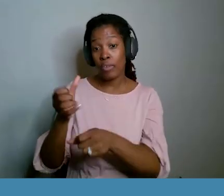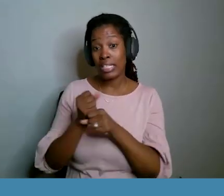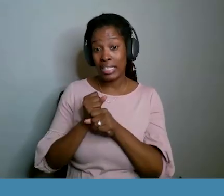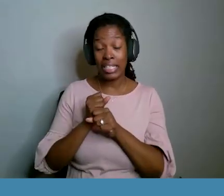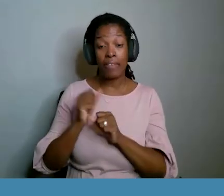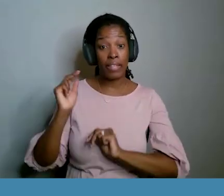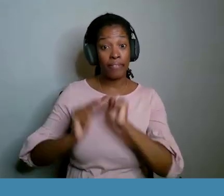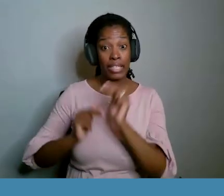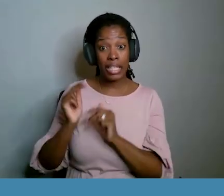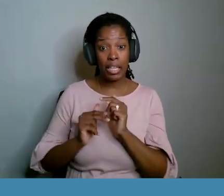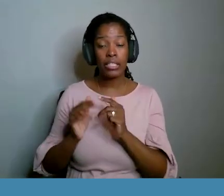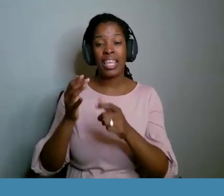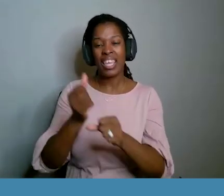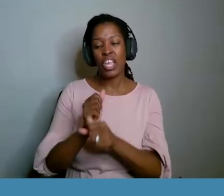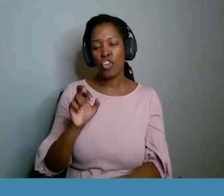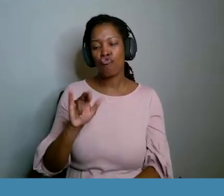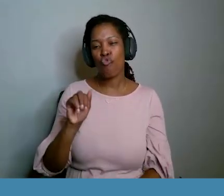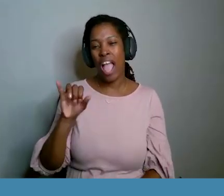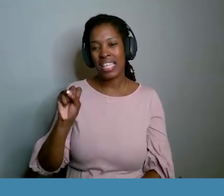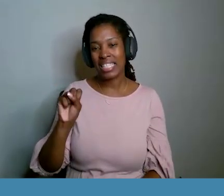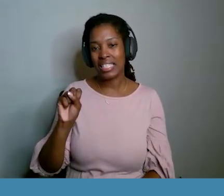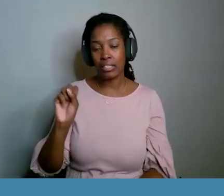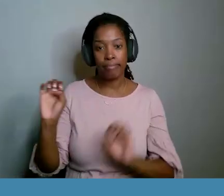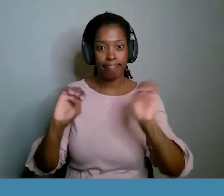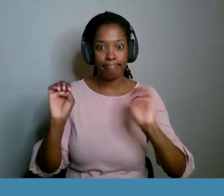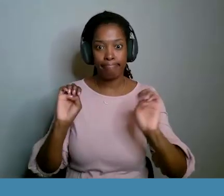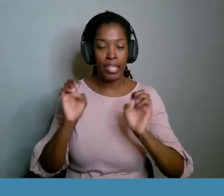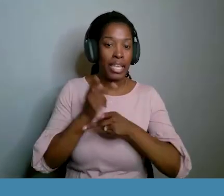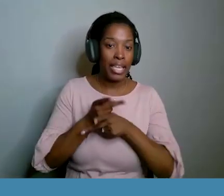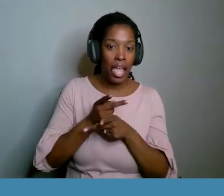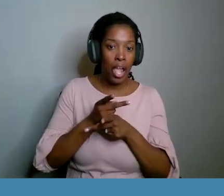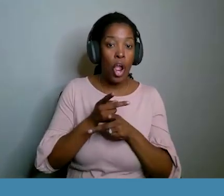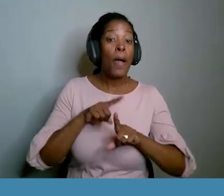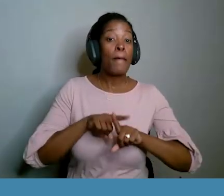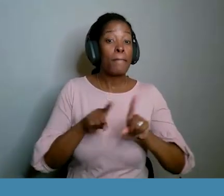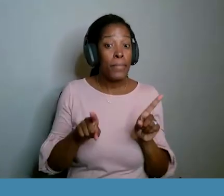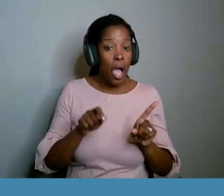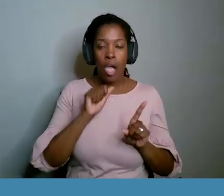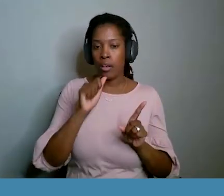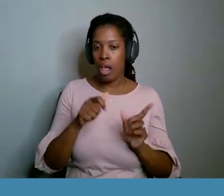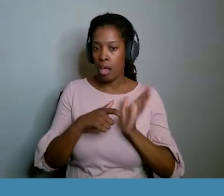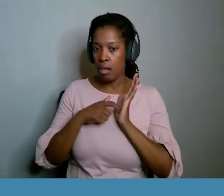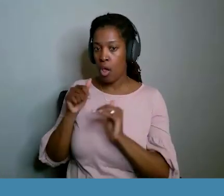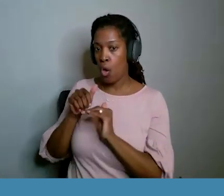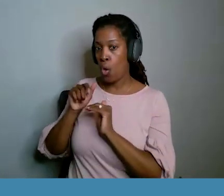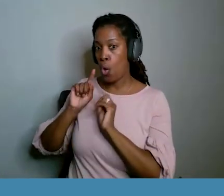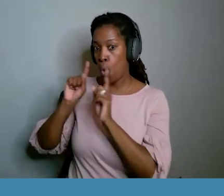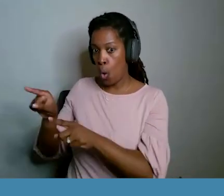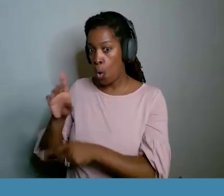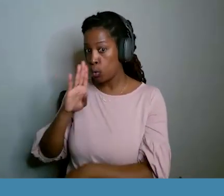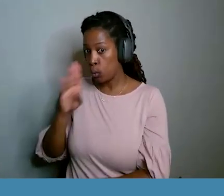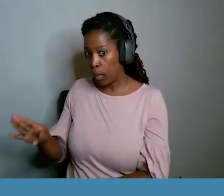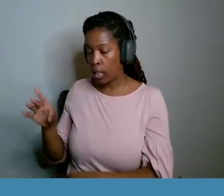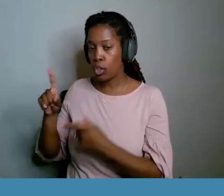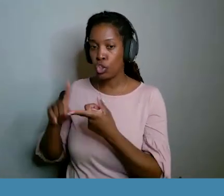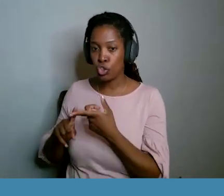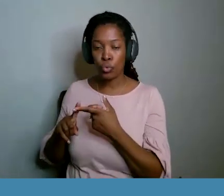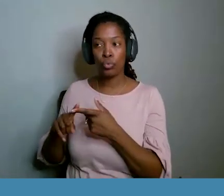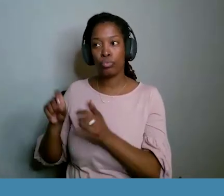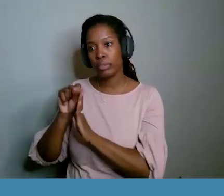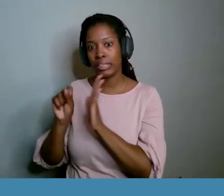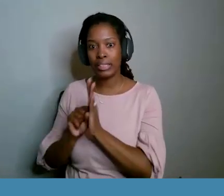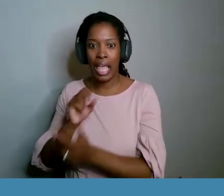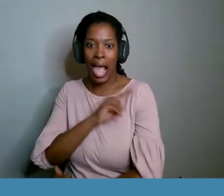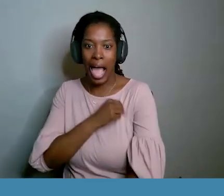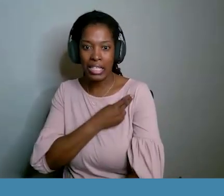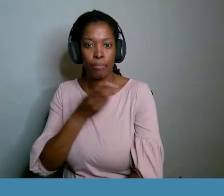care, but not have to go directly to a state hospital or to, be institutionalized at a